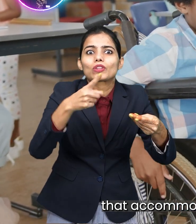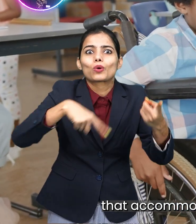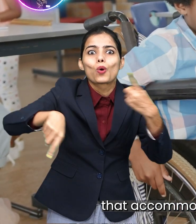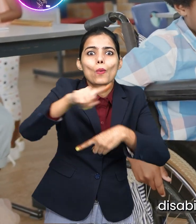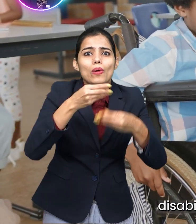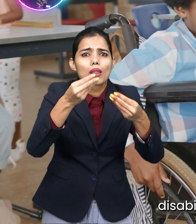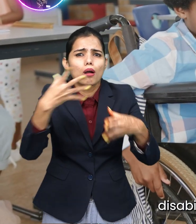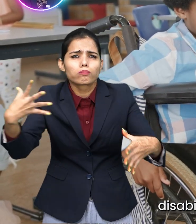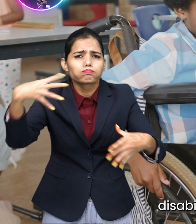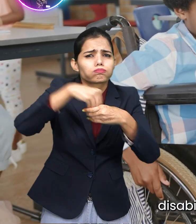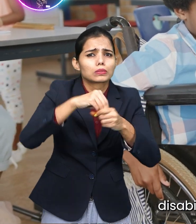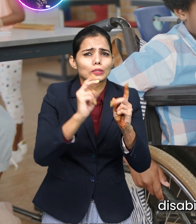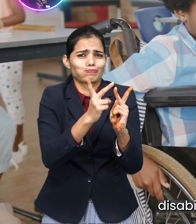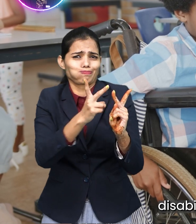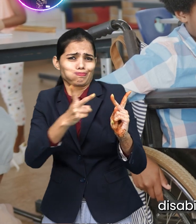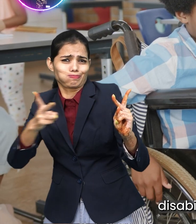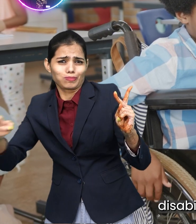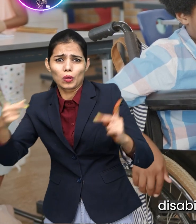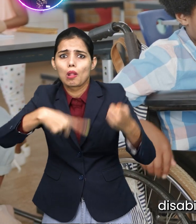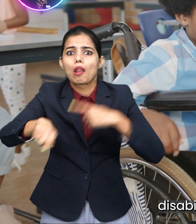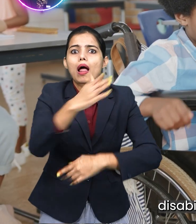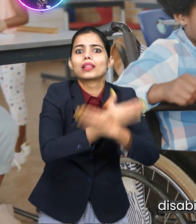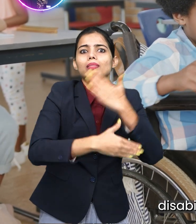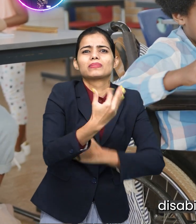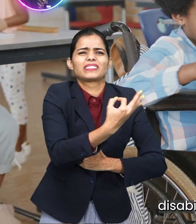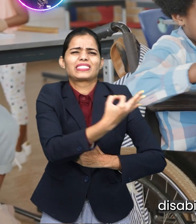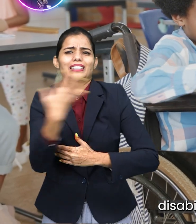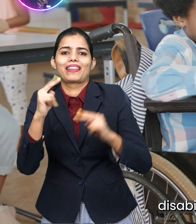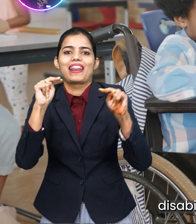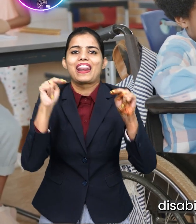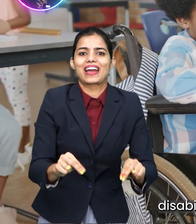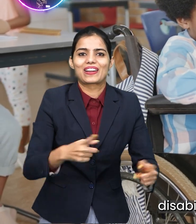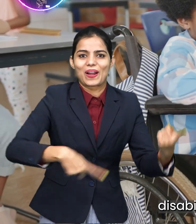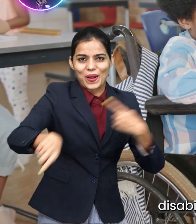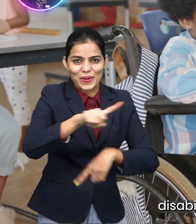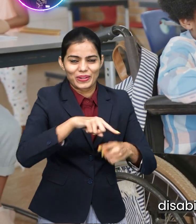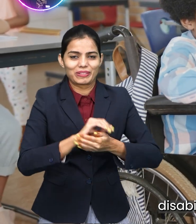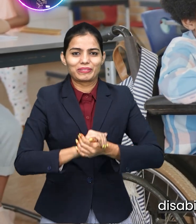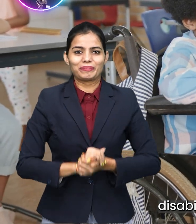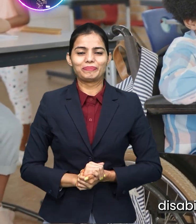differences, disabilities, and special needs.